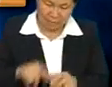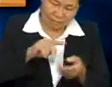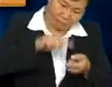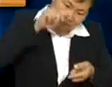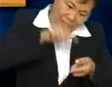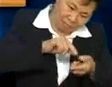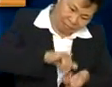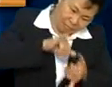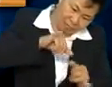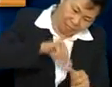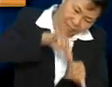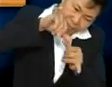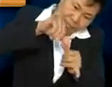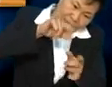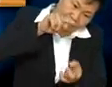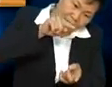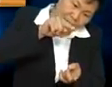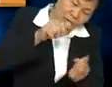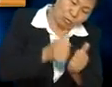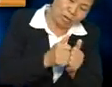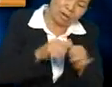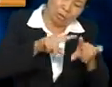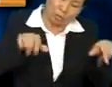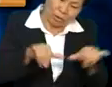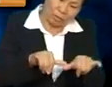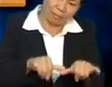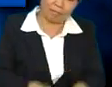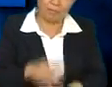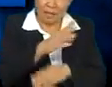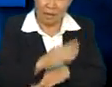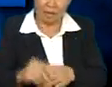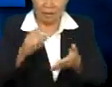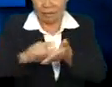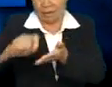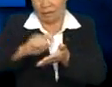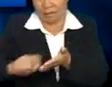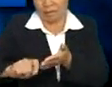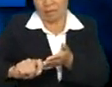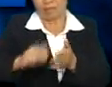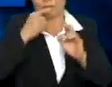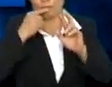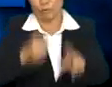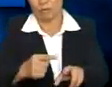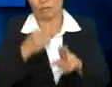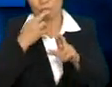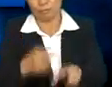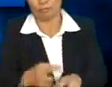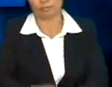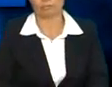the distance between the 2 marks with a ruler and write down the